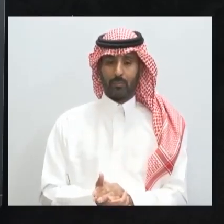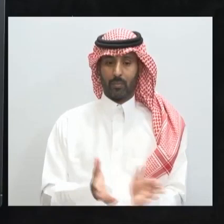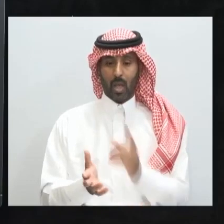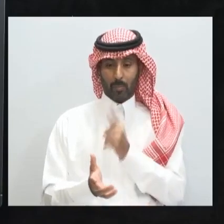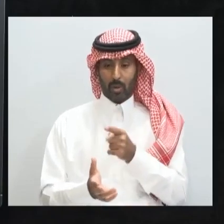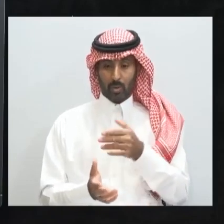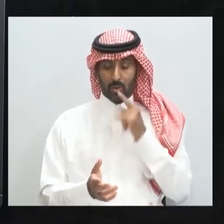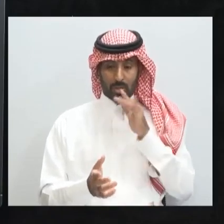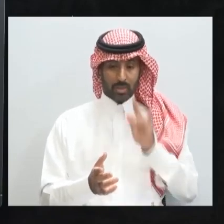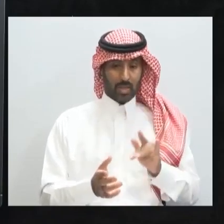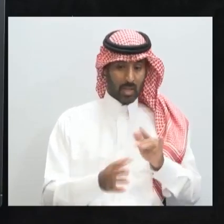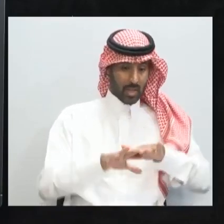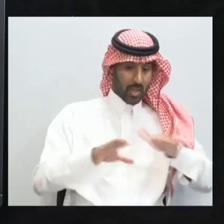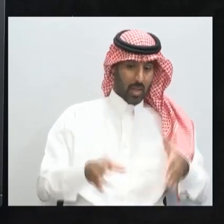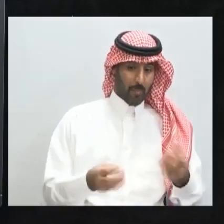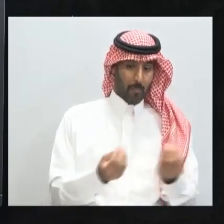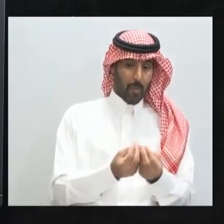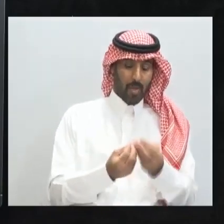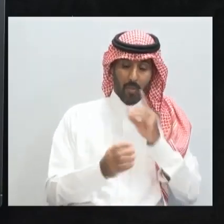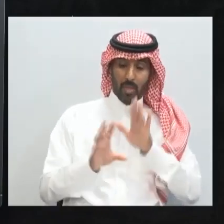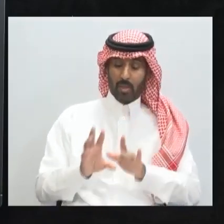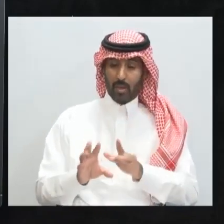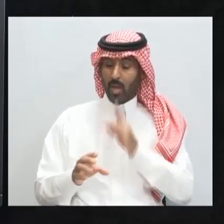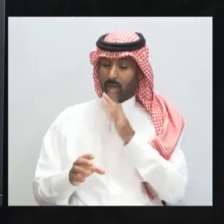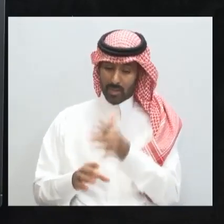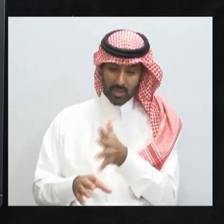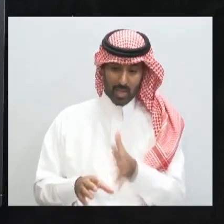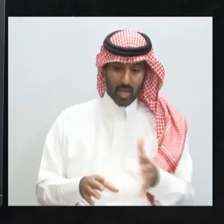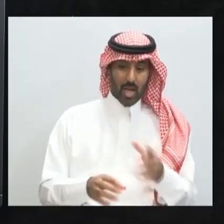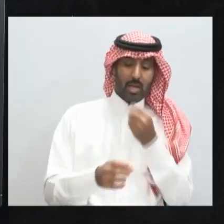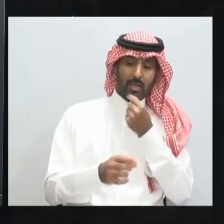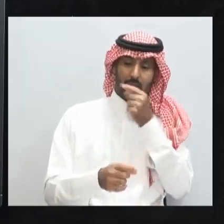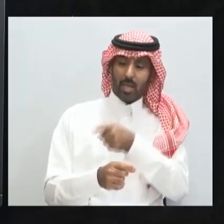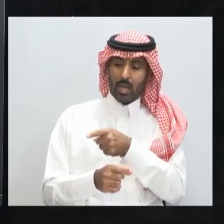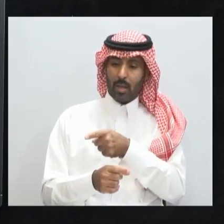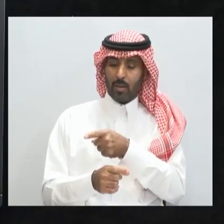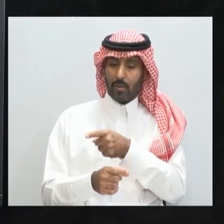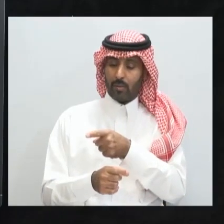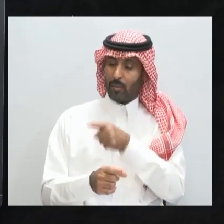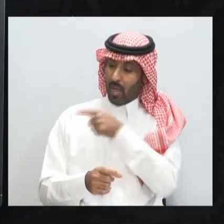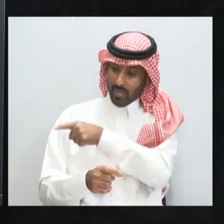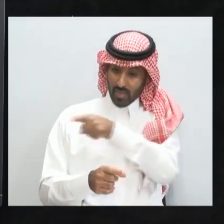I'm going to sit at the table with the other kids. I describe the kids to be other.